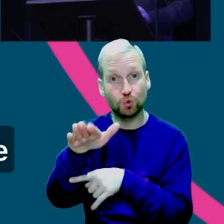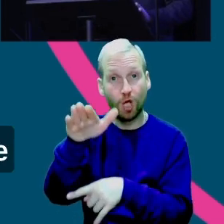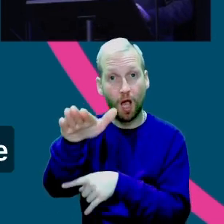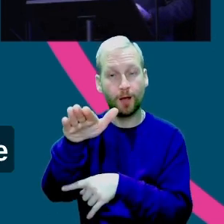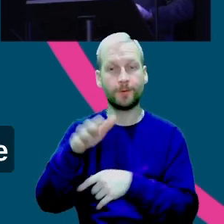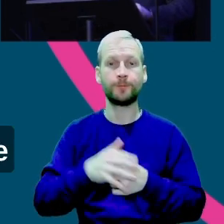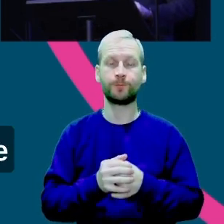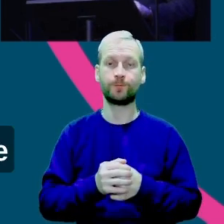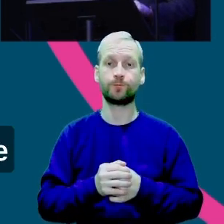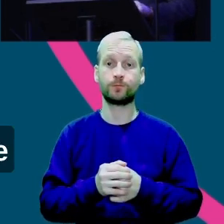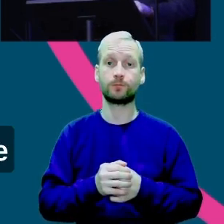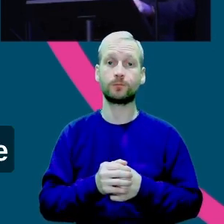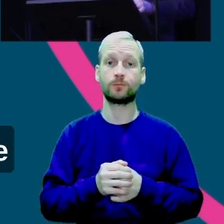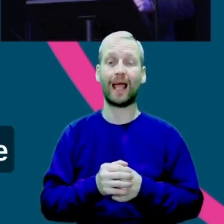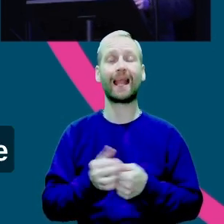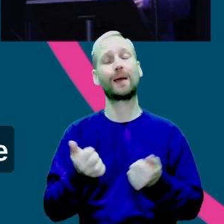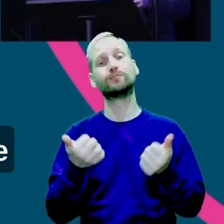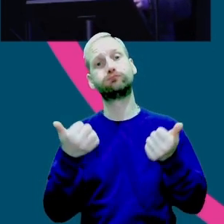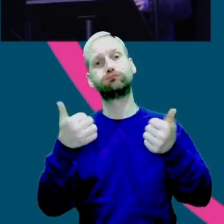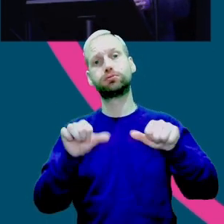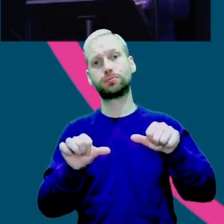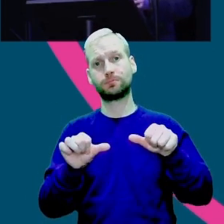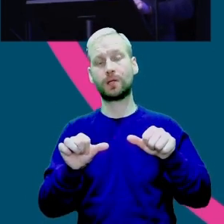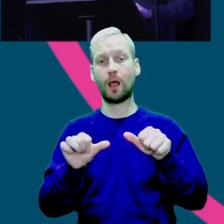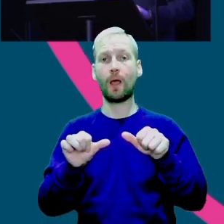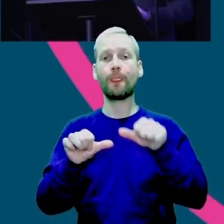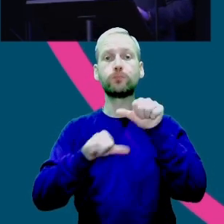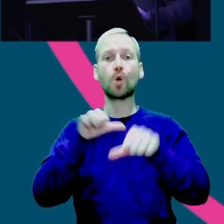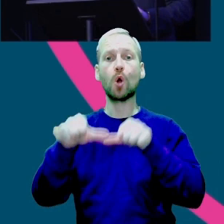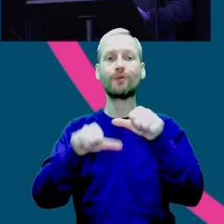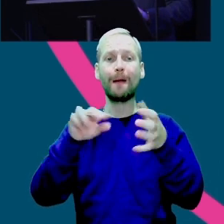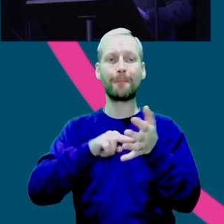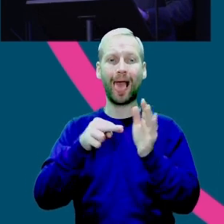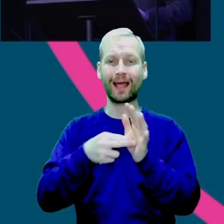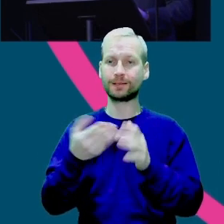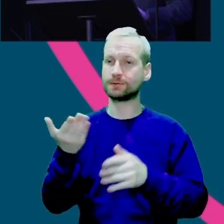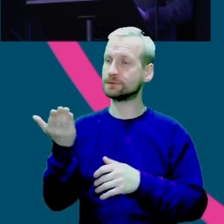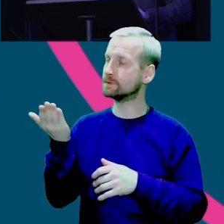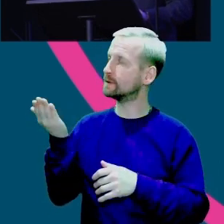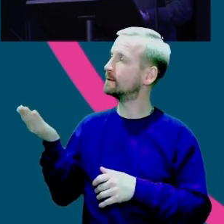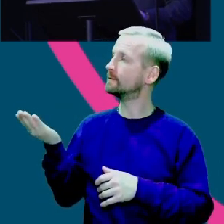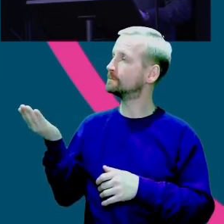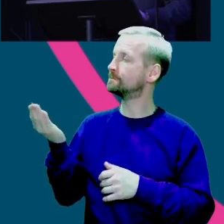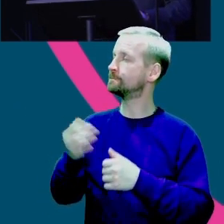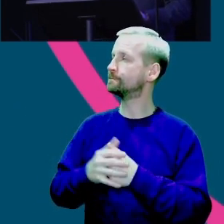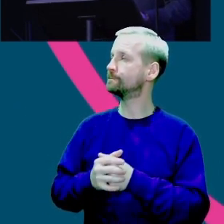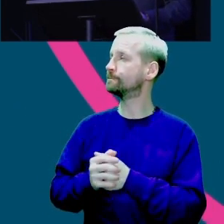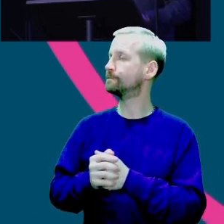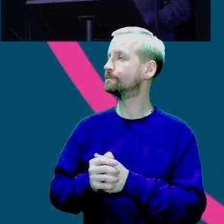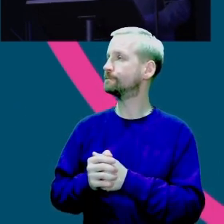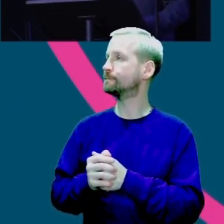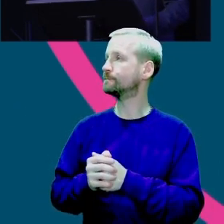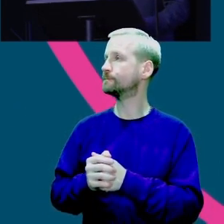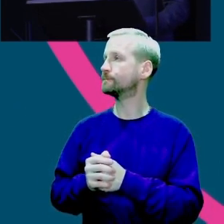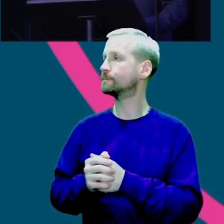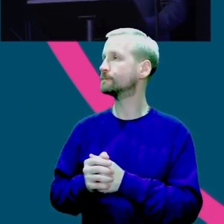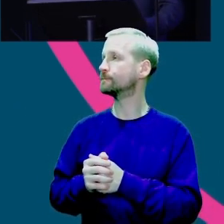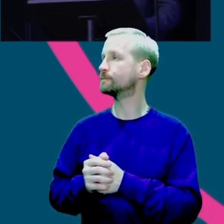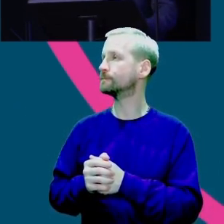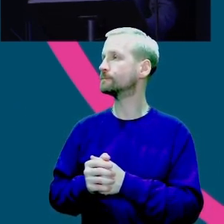And then finally, just in terms of the programme plan on the final slide, Just to show a bit here about